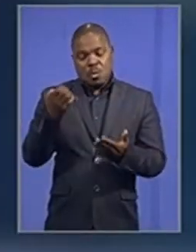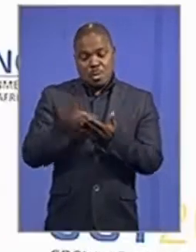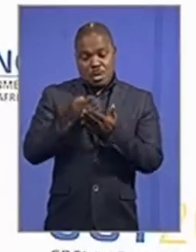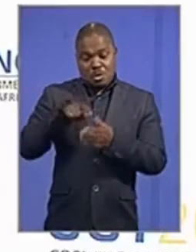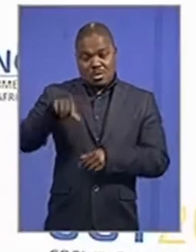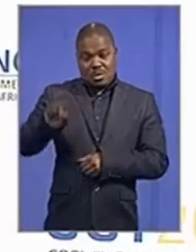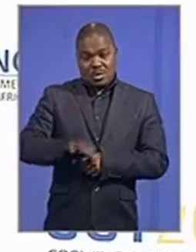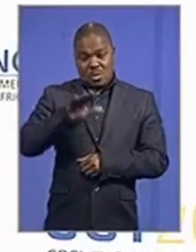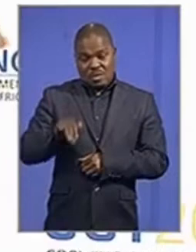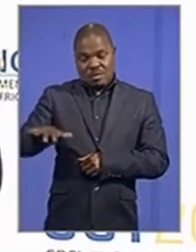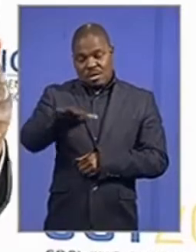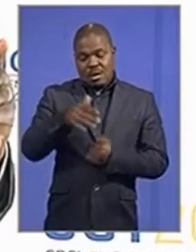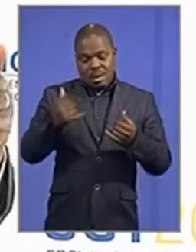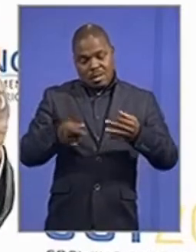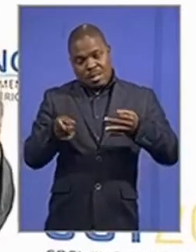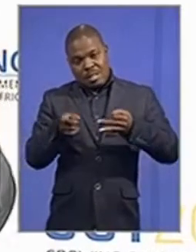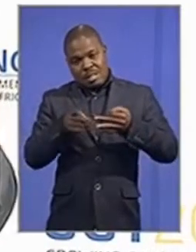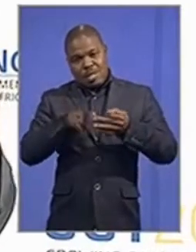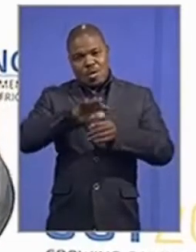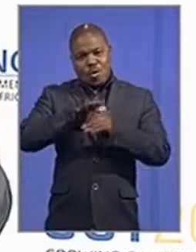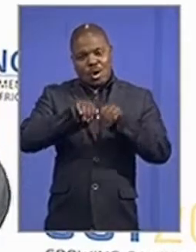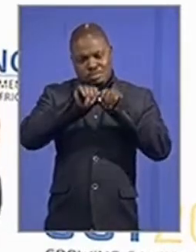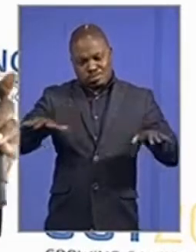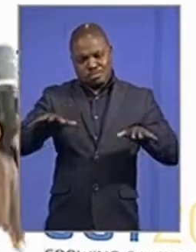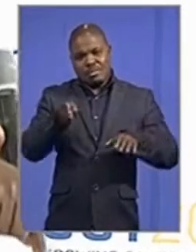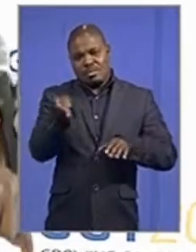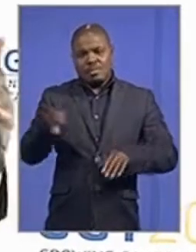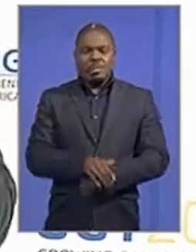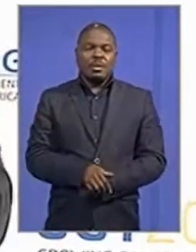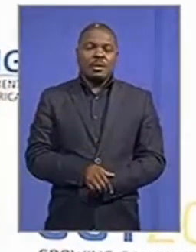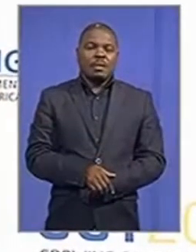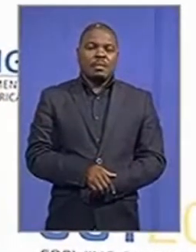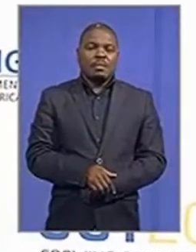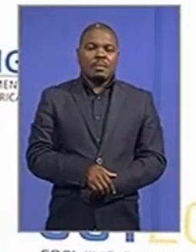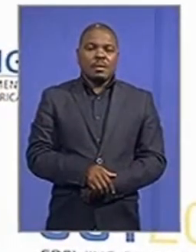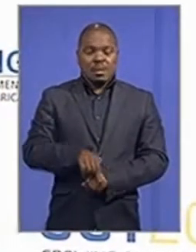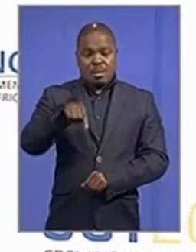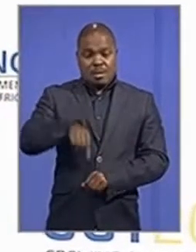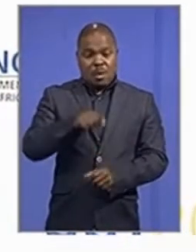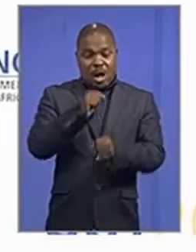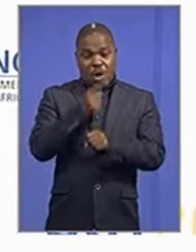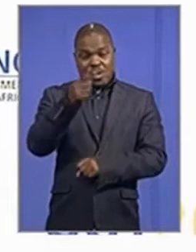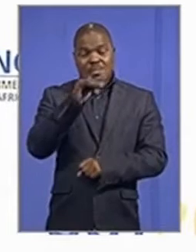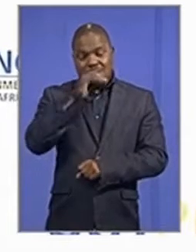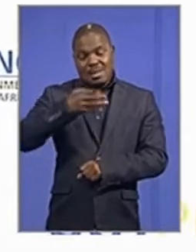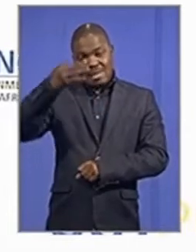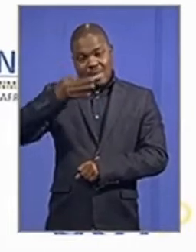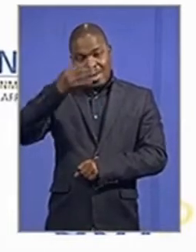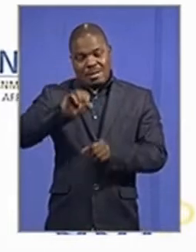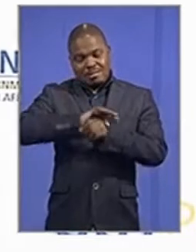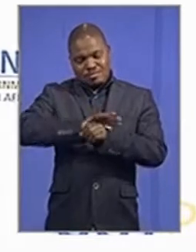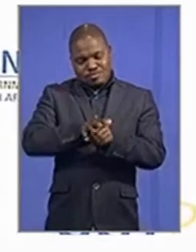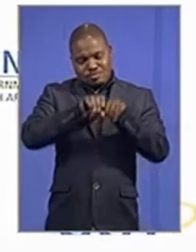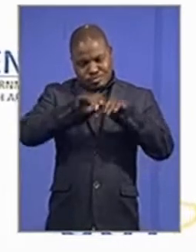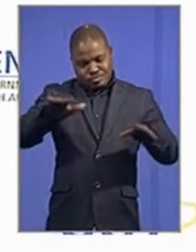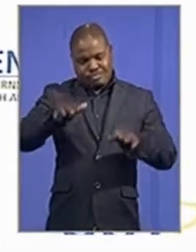ke Lephotho la boraro la diphetetso tša COVID-19. We in Gauteng have arrived at the third wave.